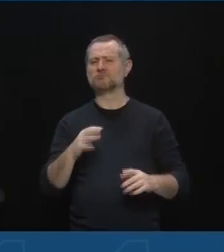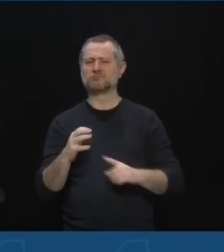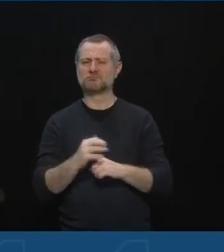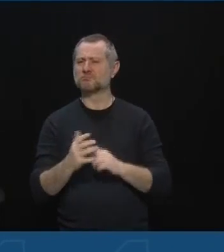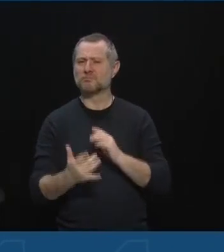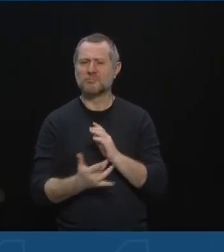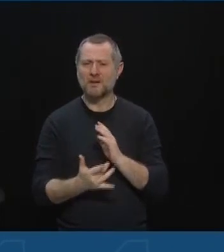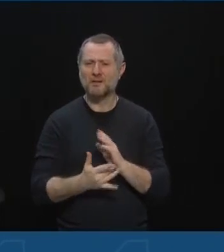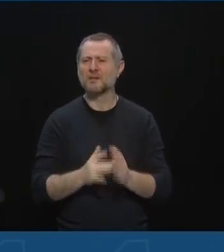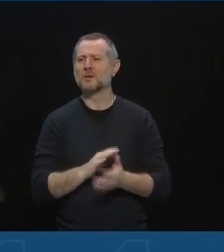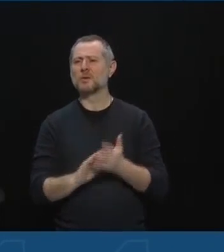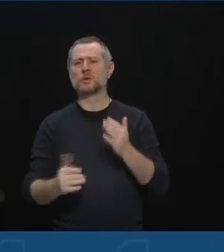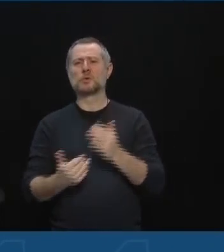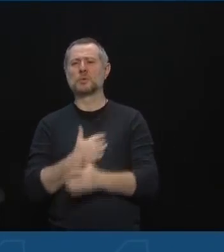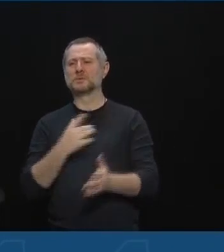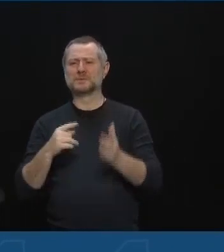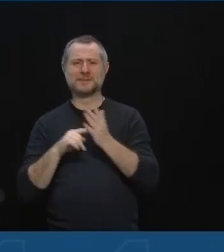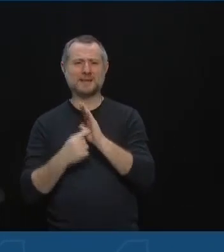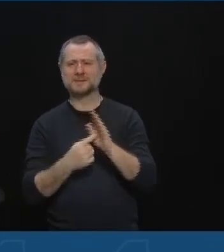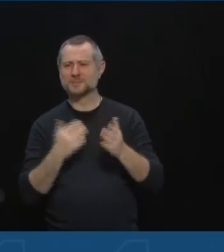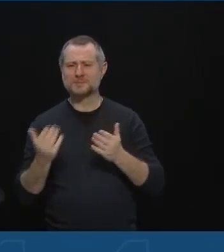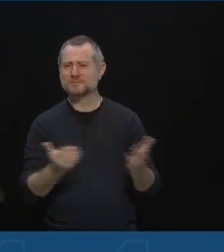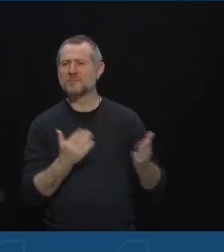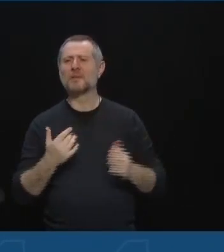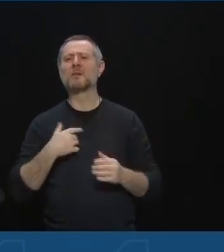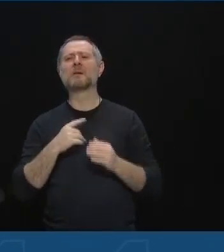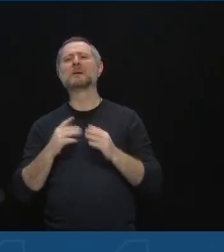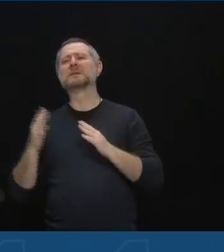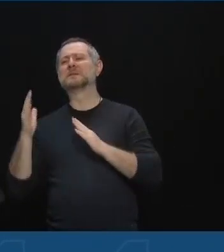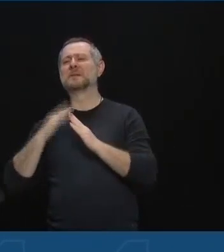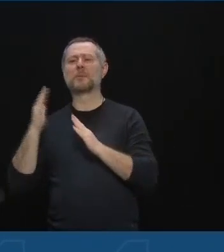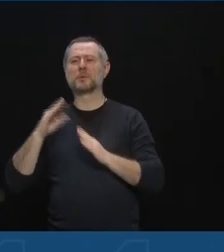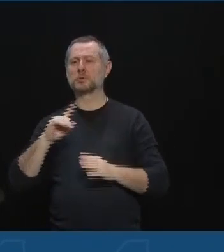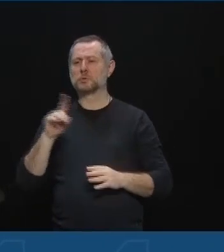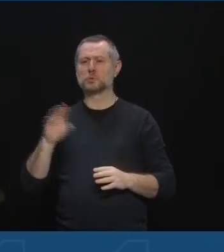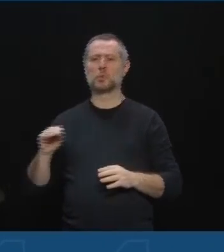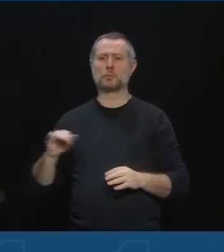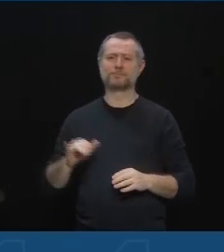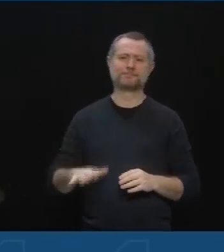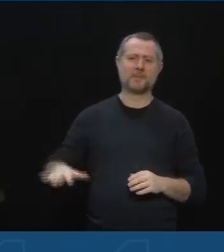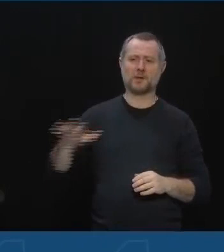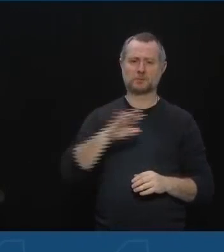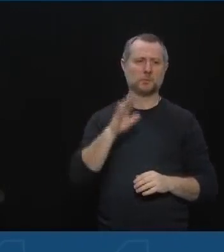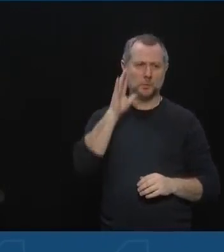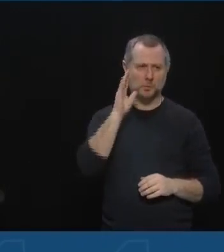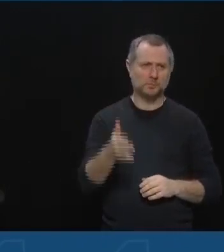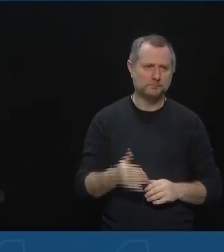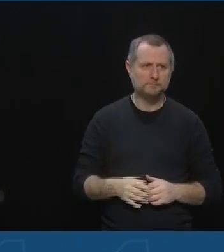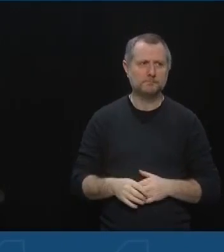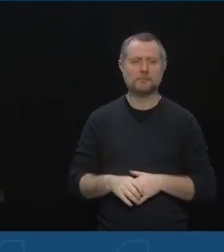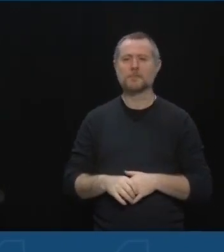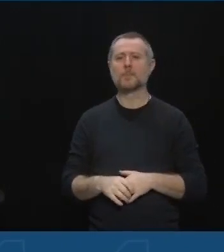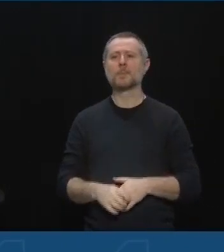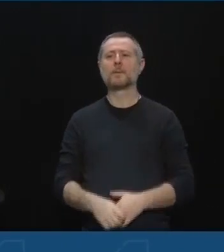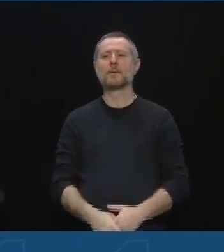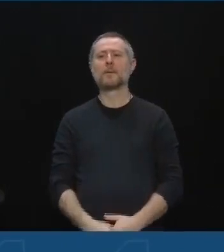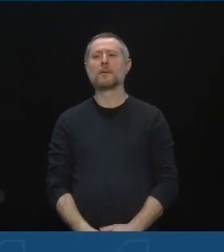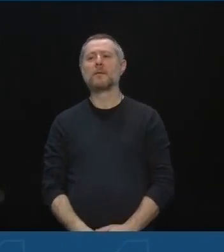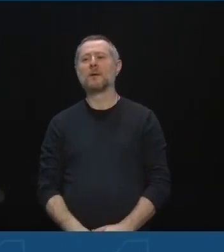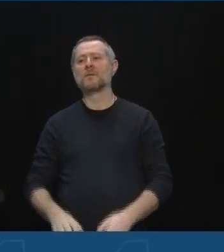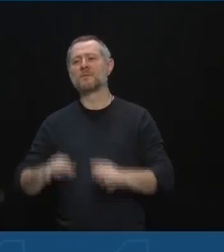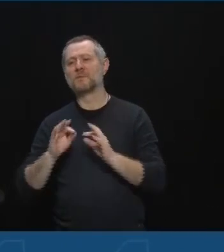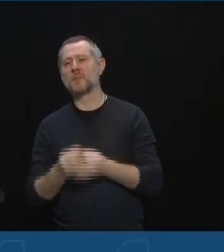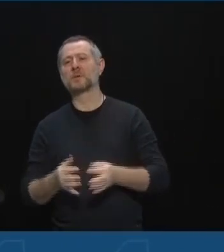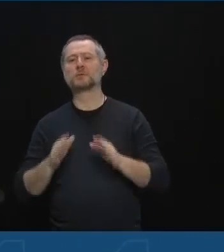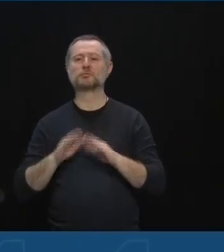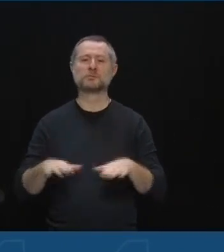first-class exhibits, and create one of the most premier zoos in the entire region. Families, children from across the Finger Lakes